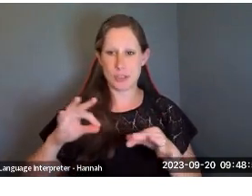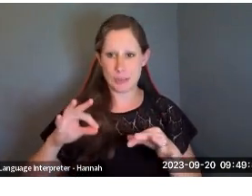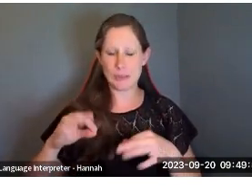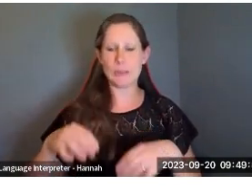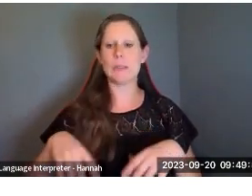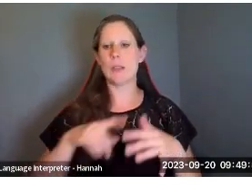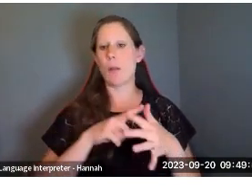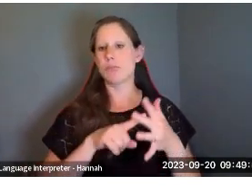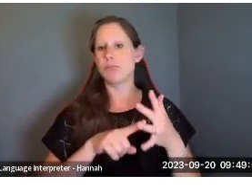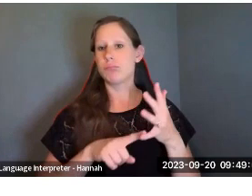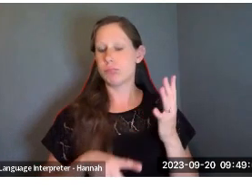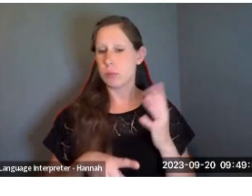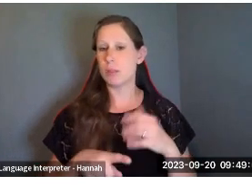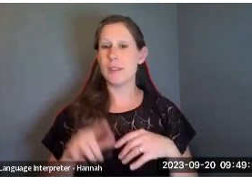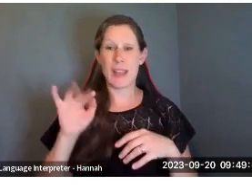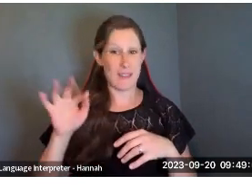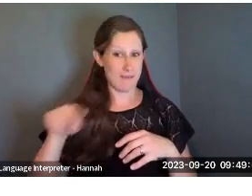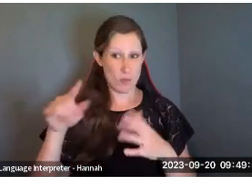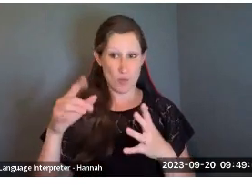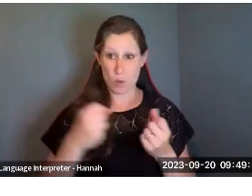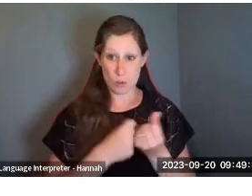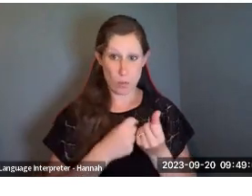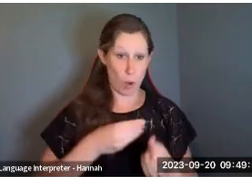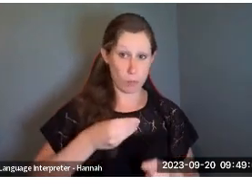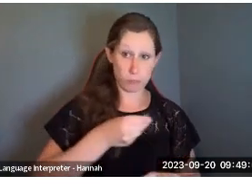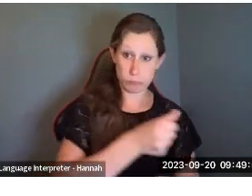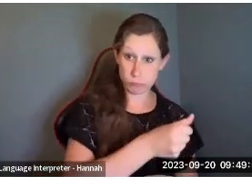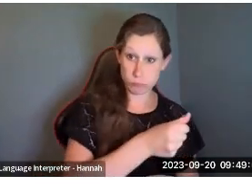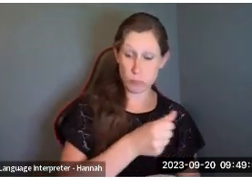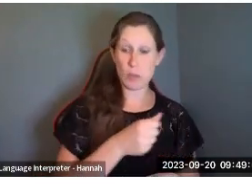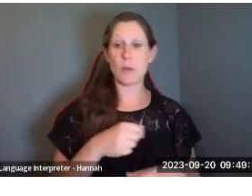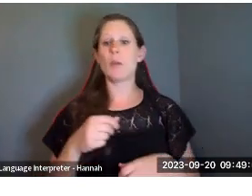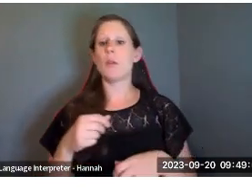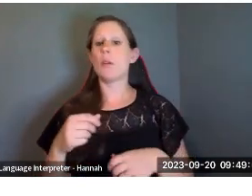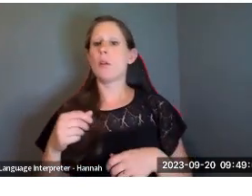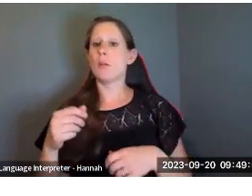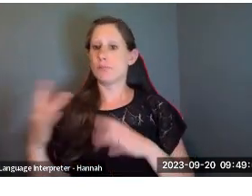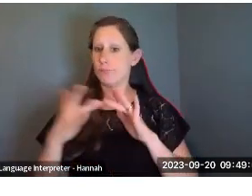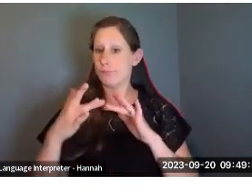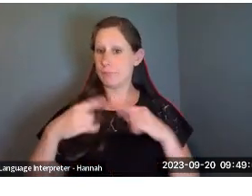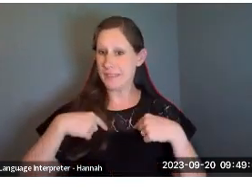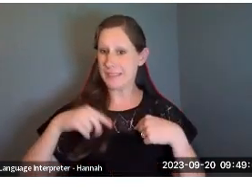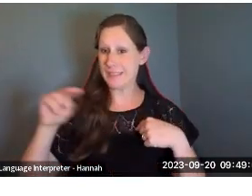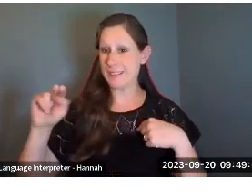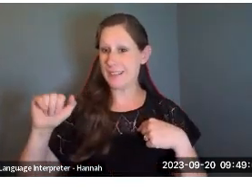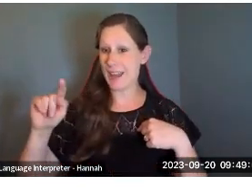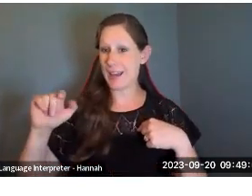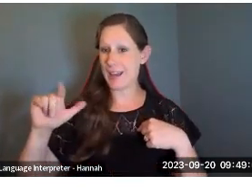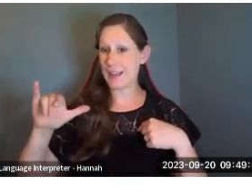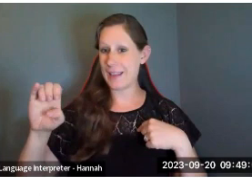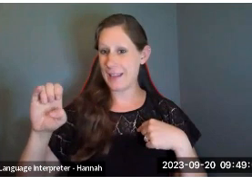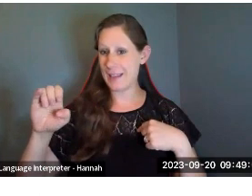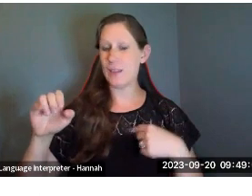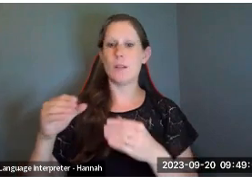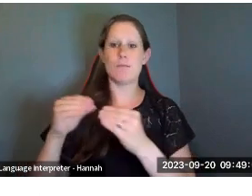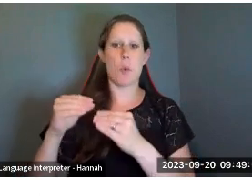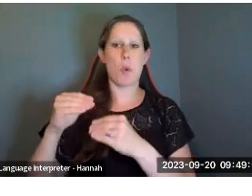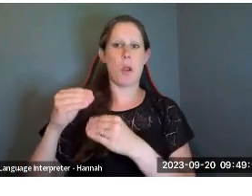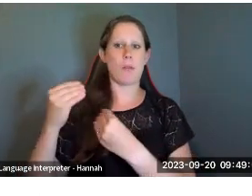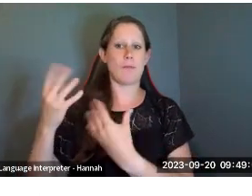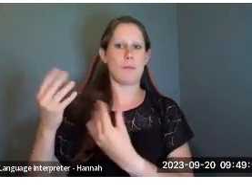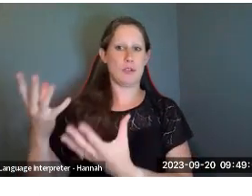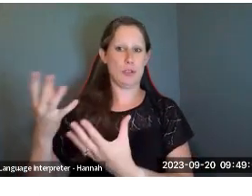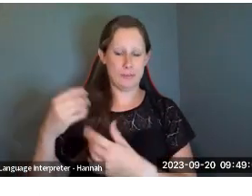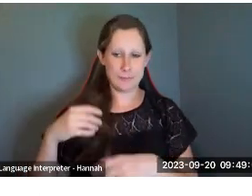If you would like to learn more about becoming a sponsor, you can contact me, Natalie, for more information, and we will